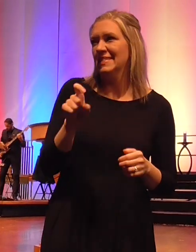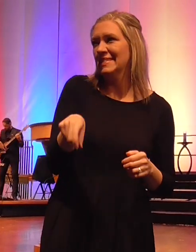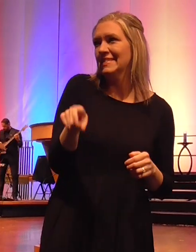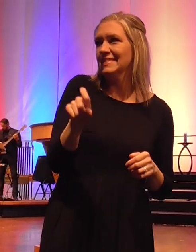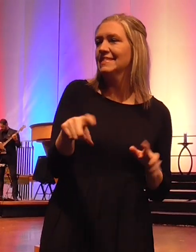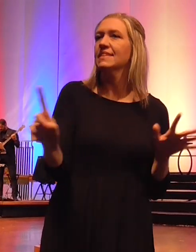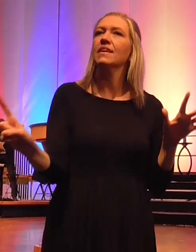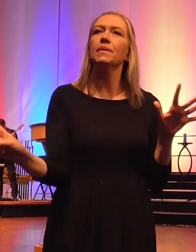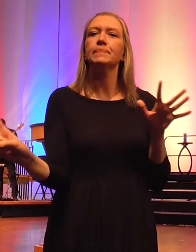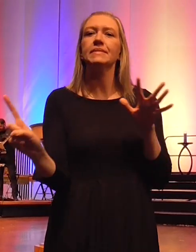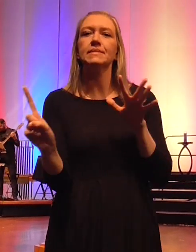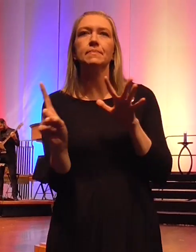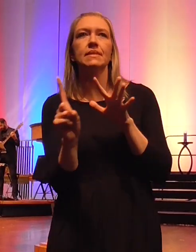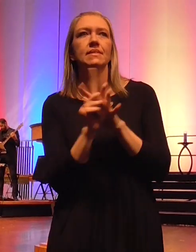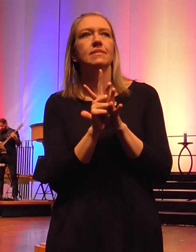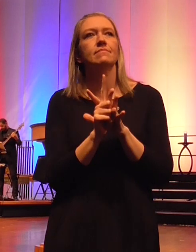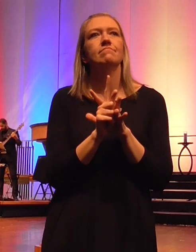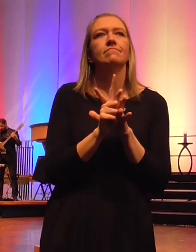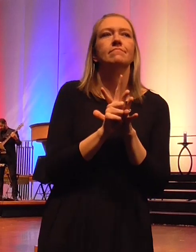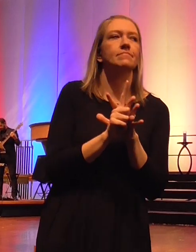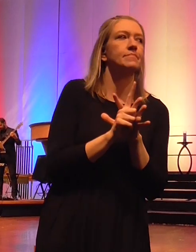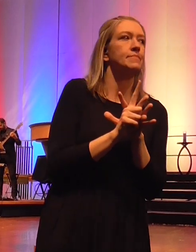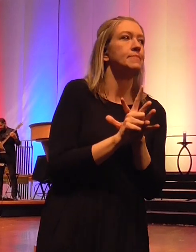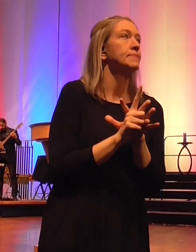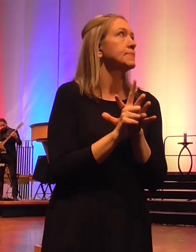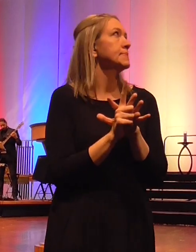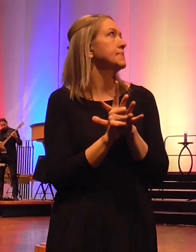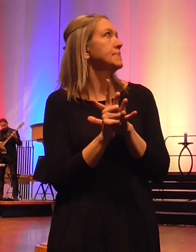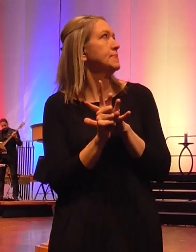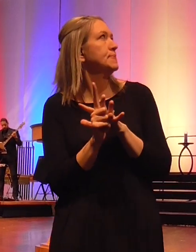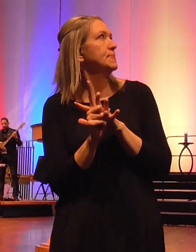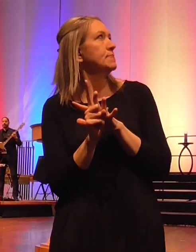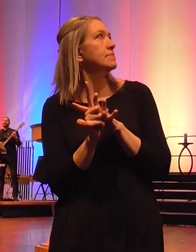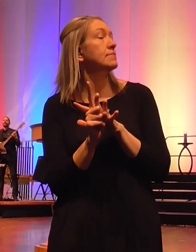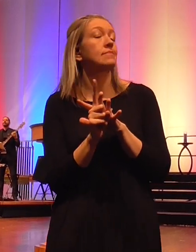I need comes to me.